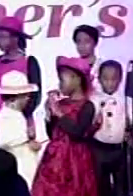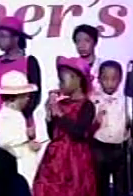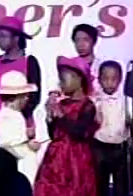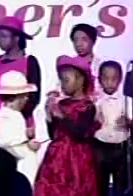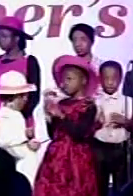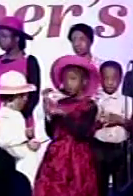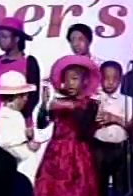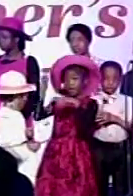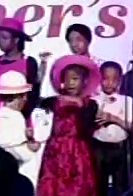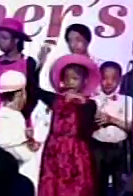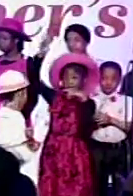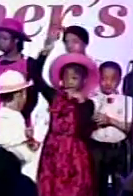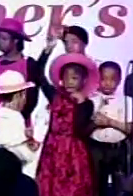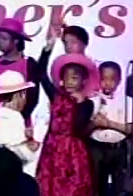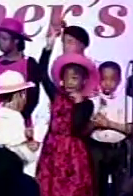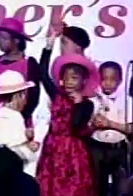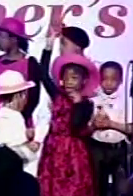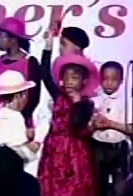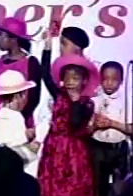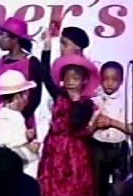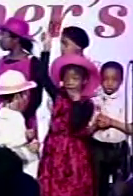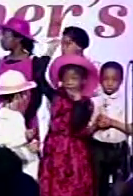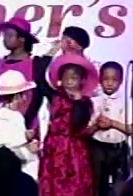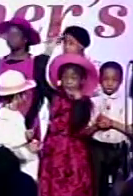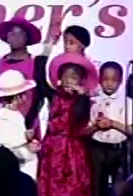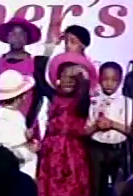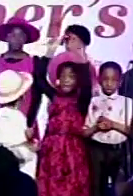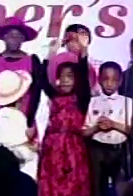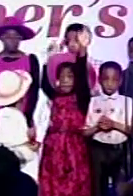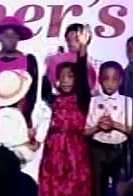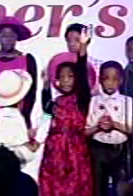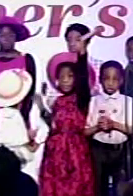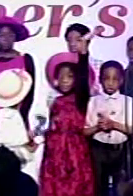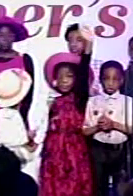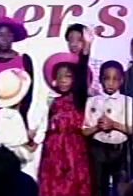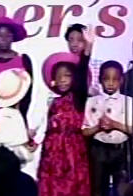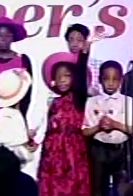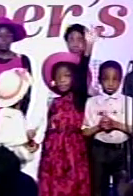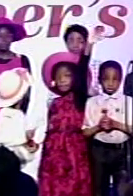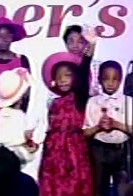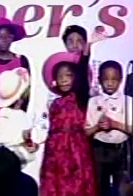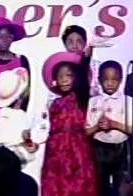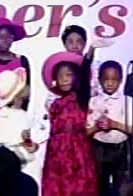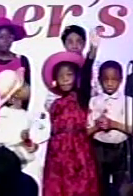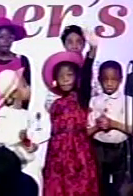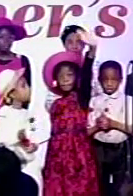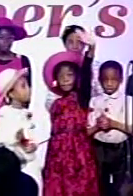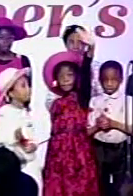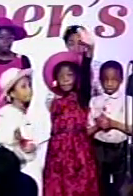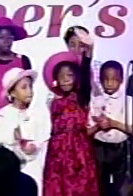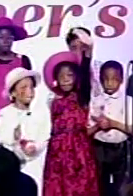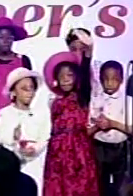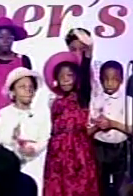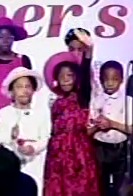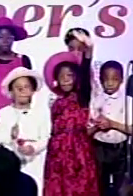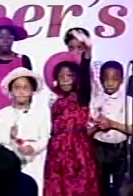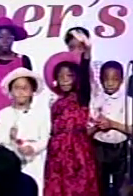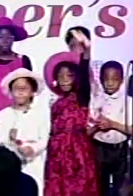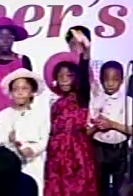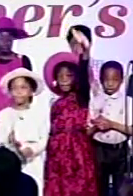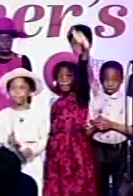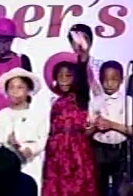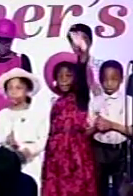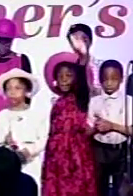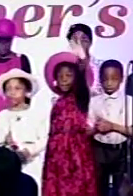Lord, remember those who have not given birth to us, but are mothers to us. For their gift of themselves that